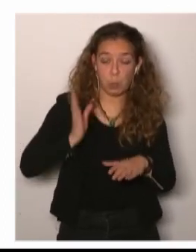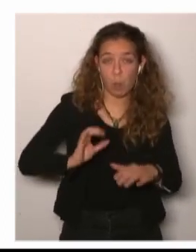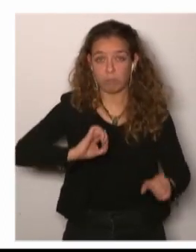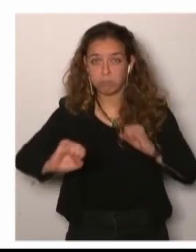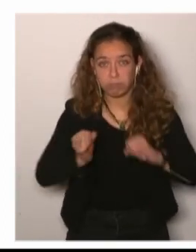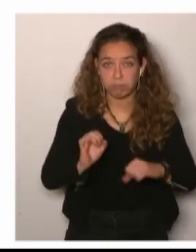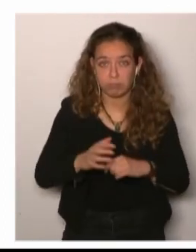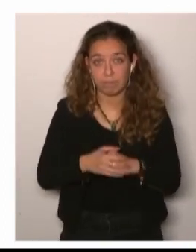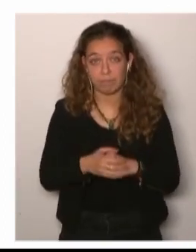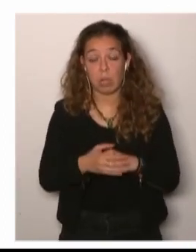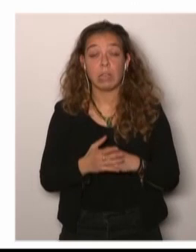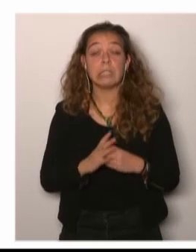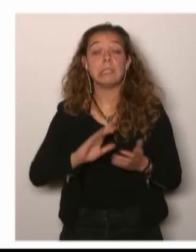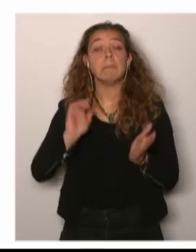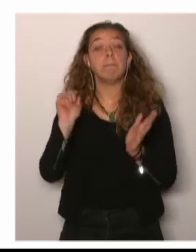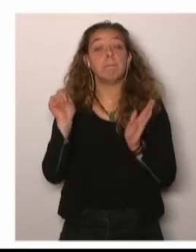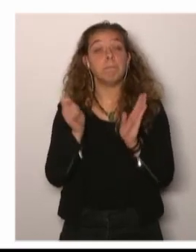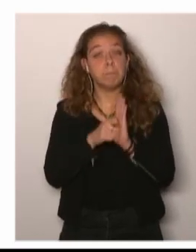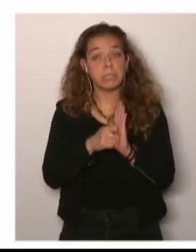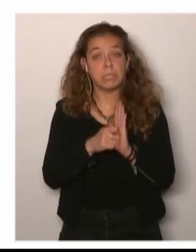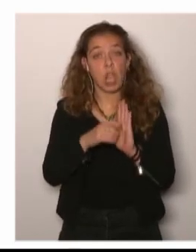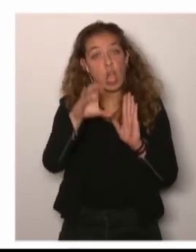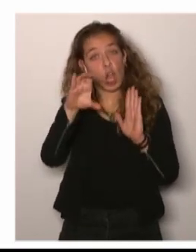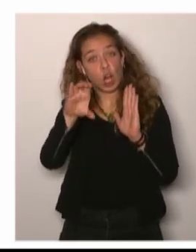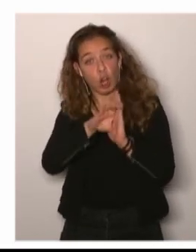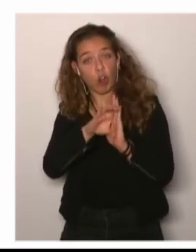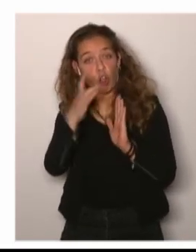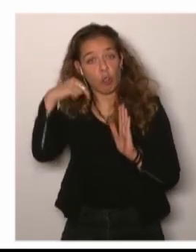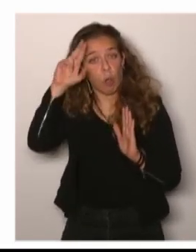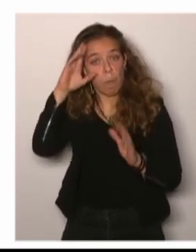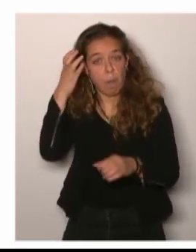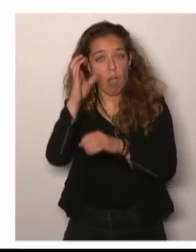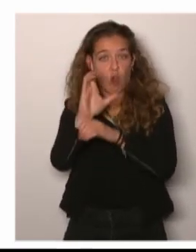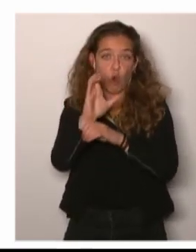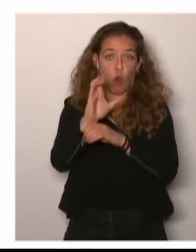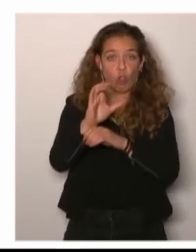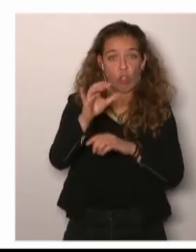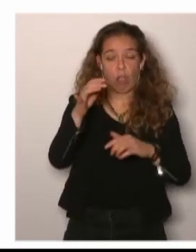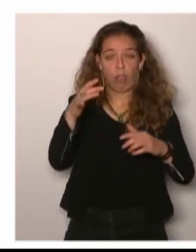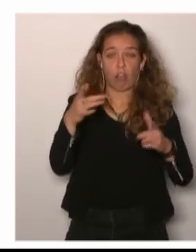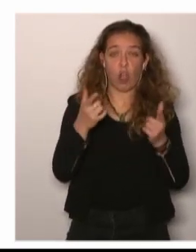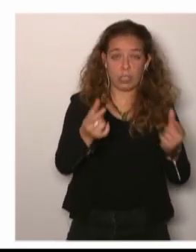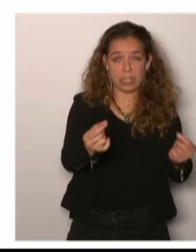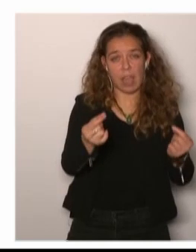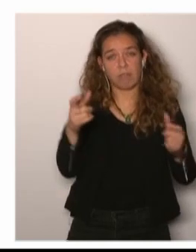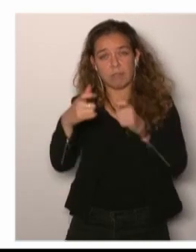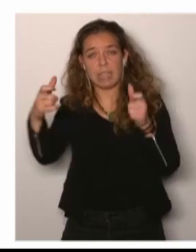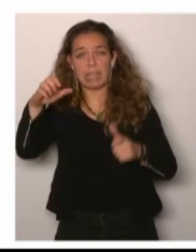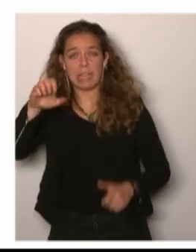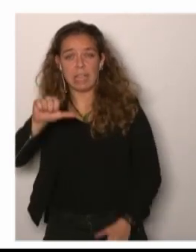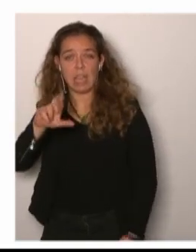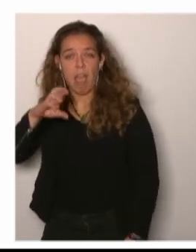Cancer, which EARC was central in developing and keeping up to date and making scientifically